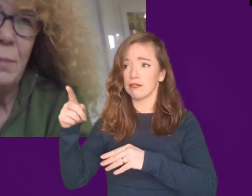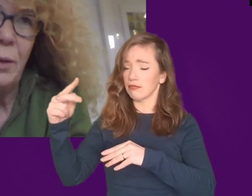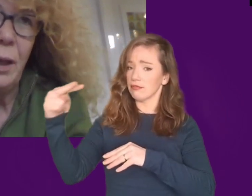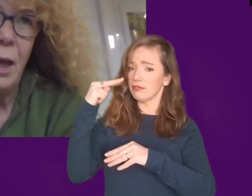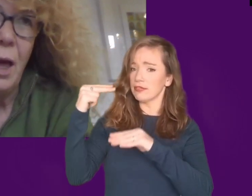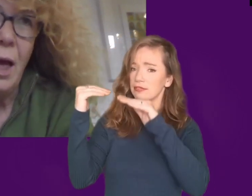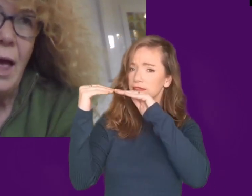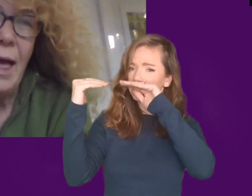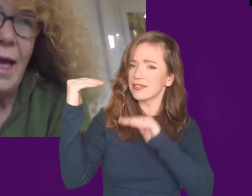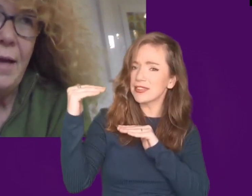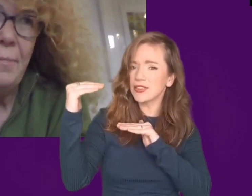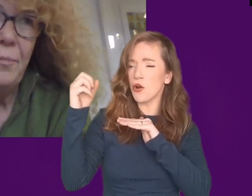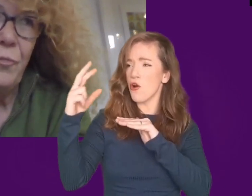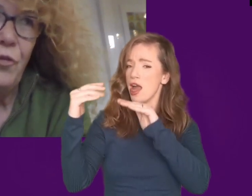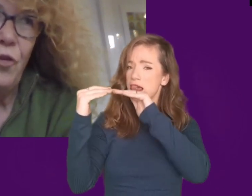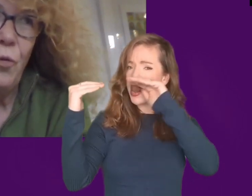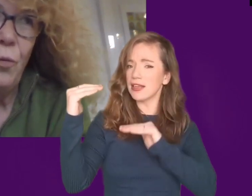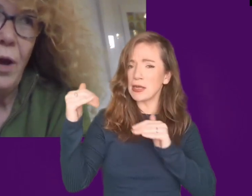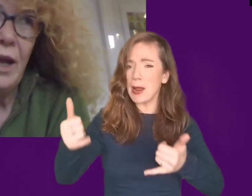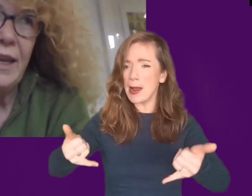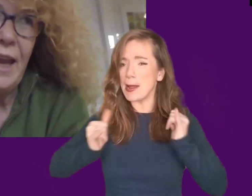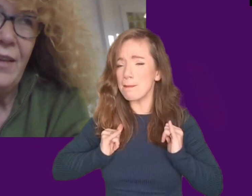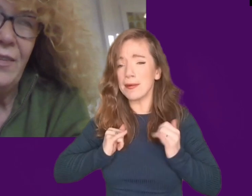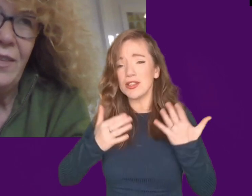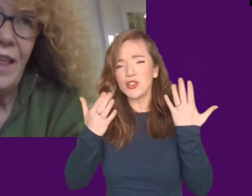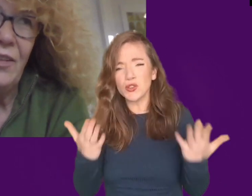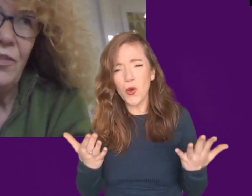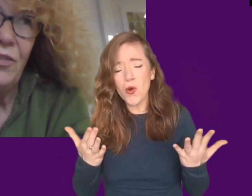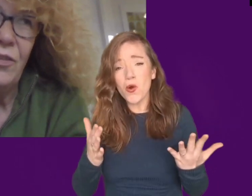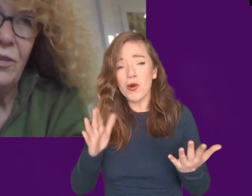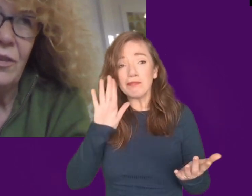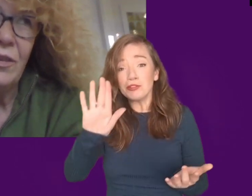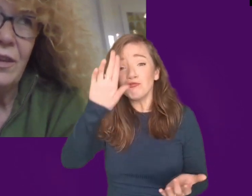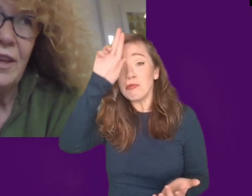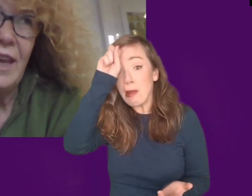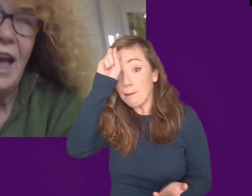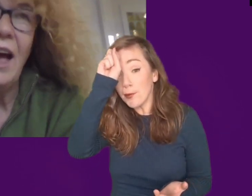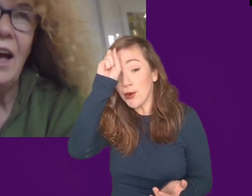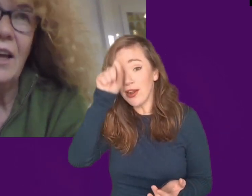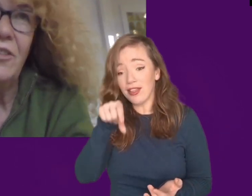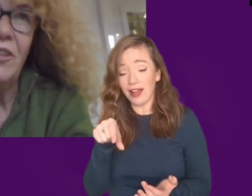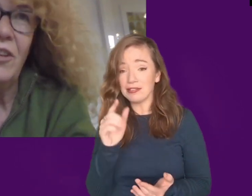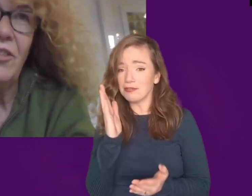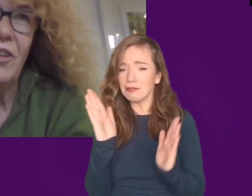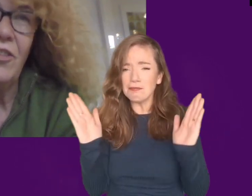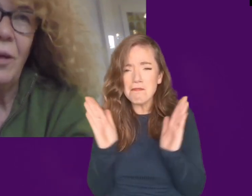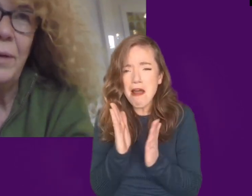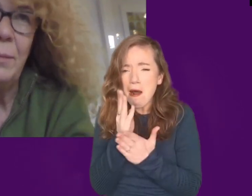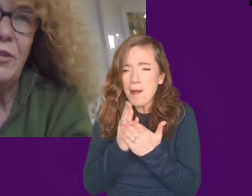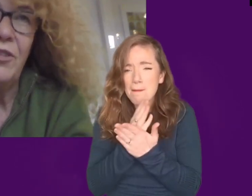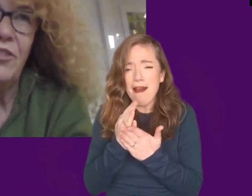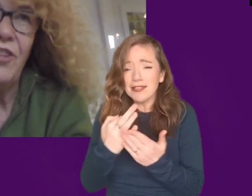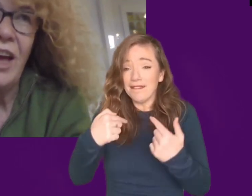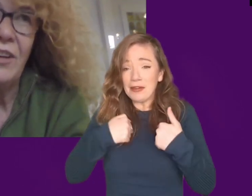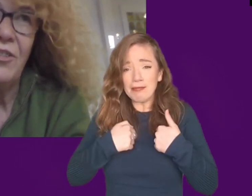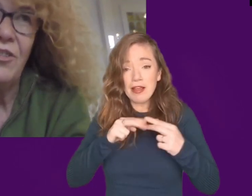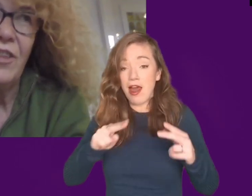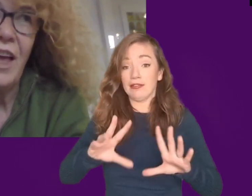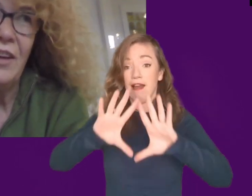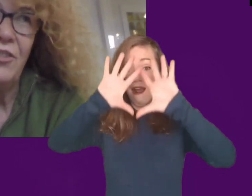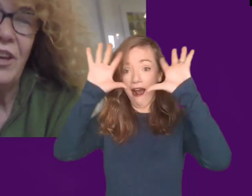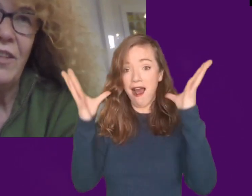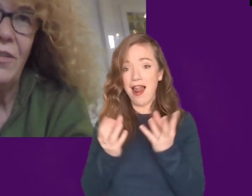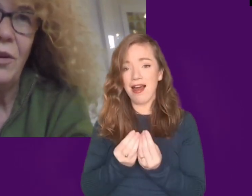less able. So I guess that's, yeah, it's not being able to